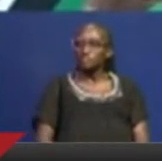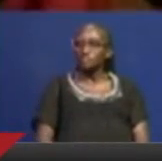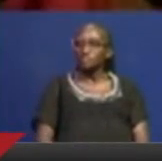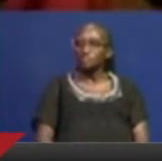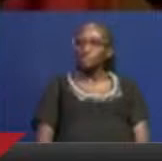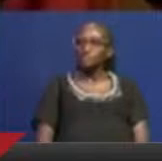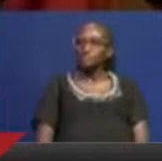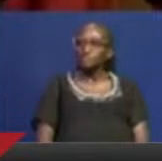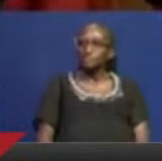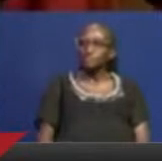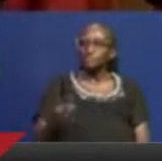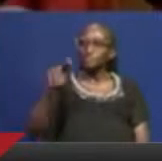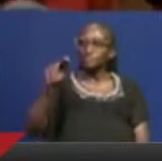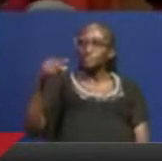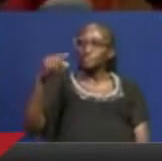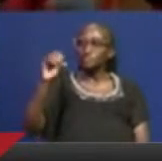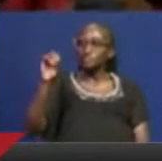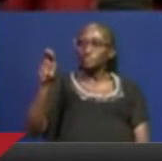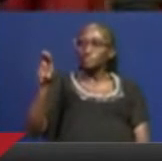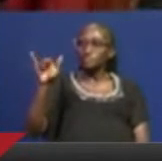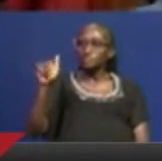Kisii Donya Doris Avuri.